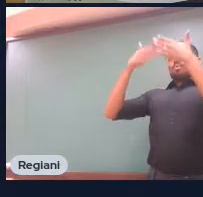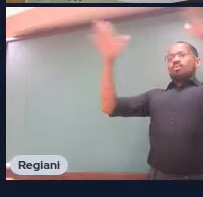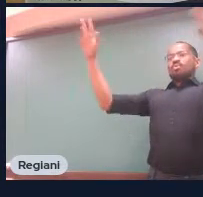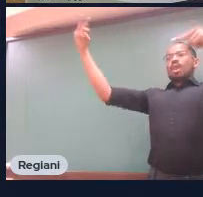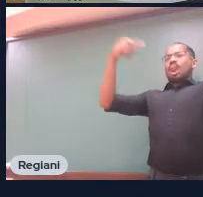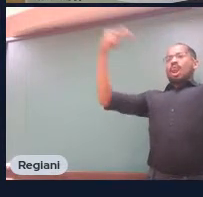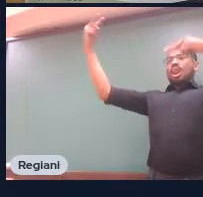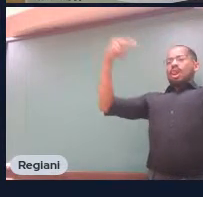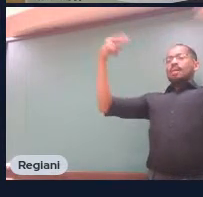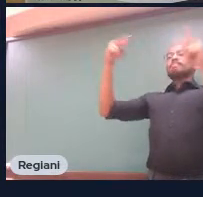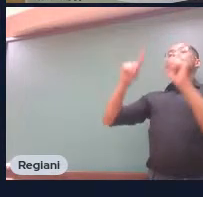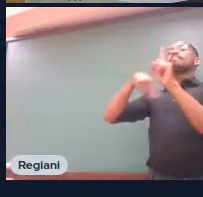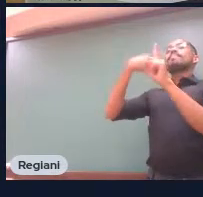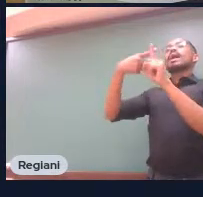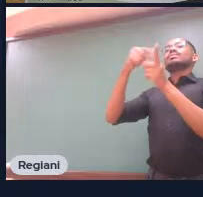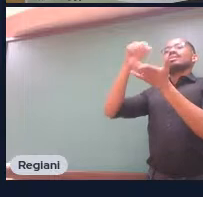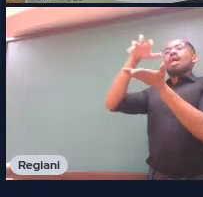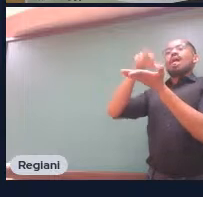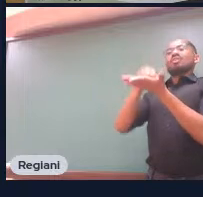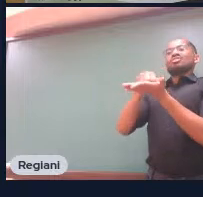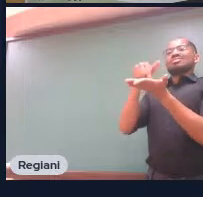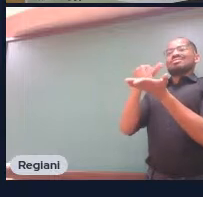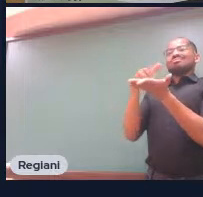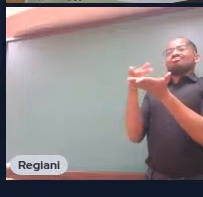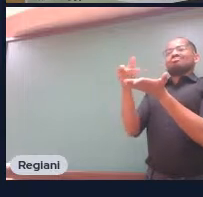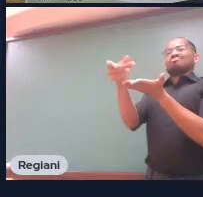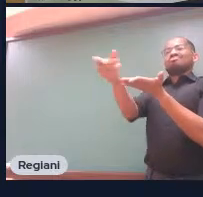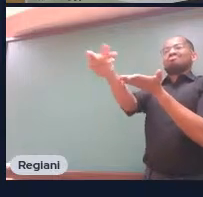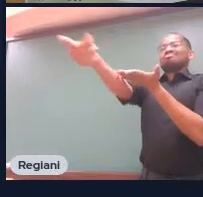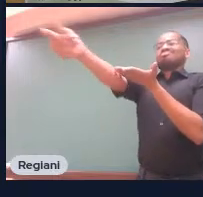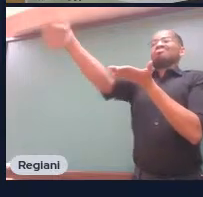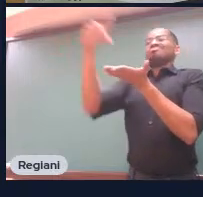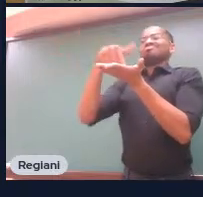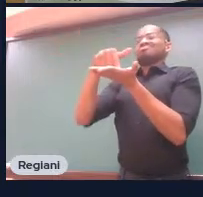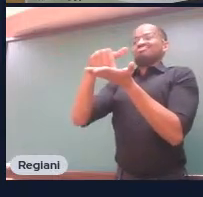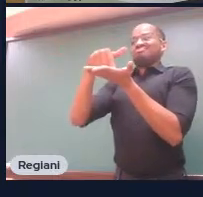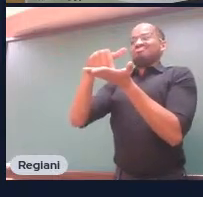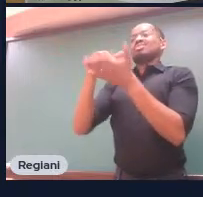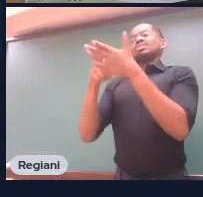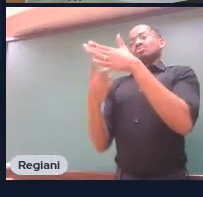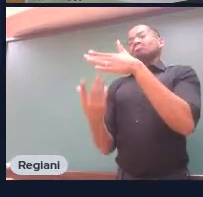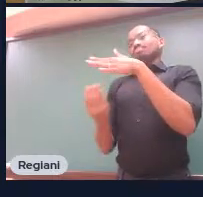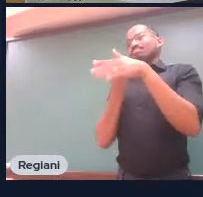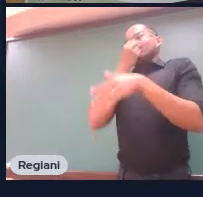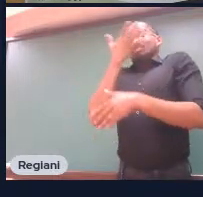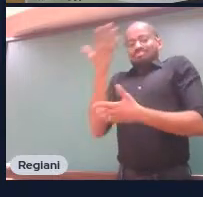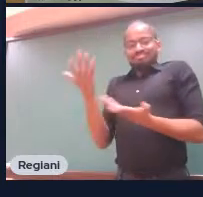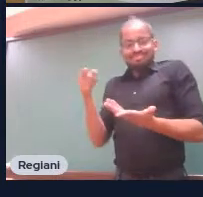to the texts of what we say. And that is the topic of the next thing